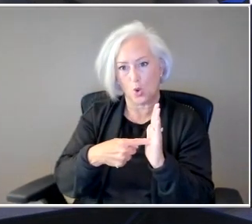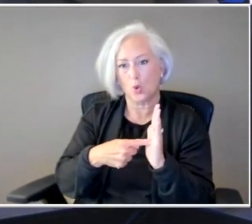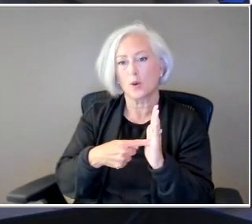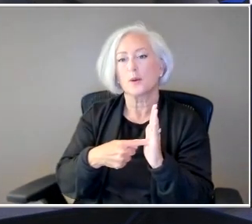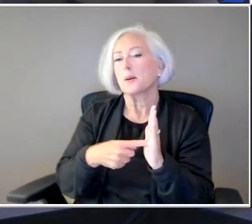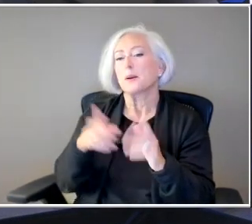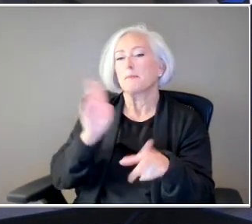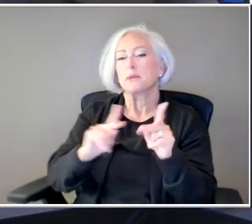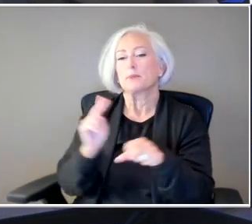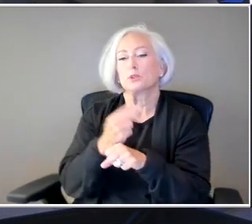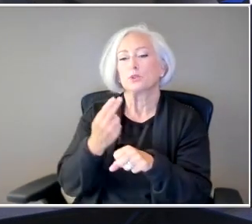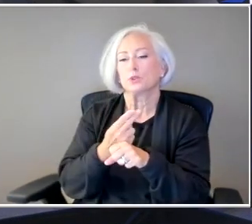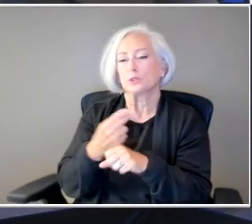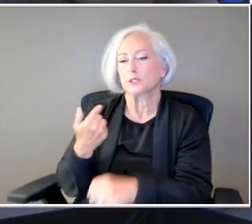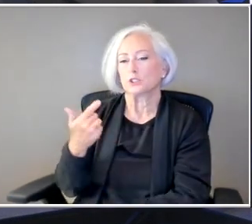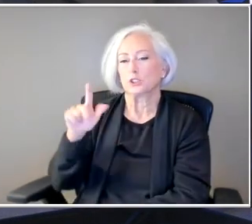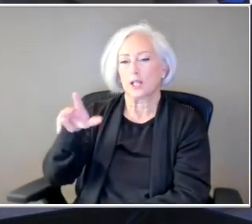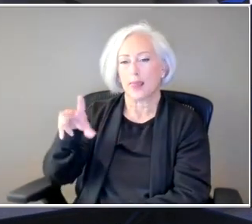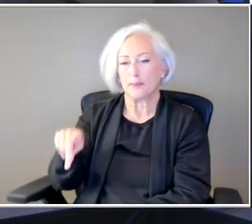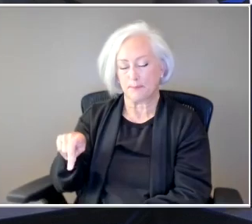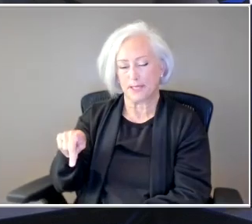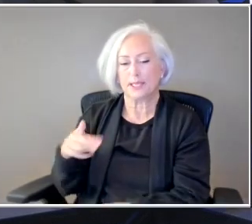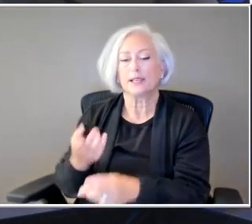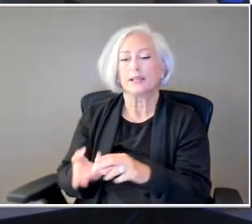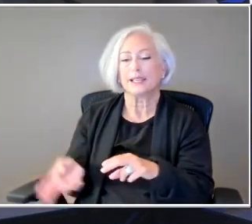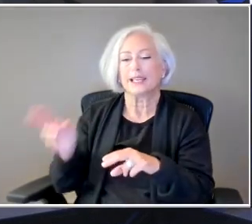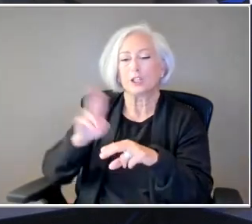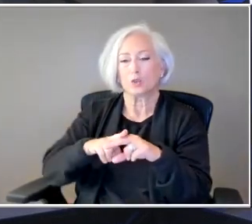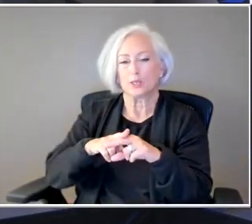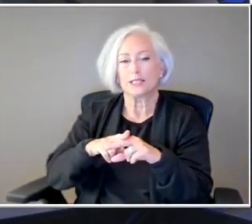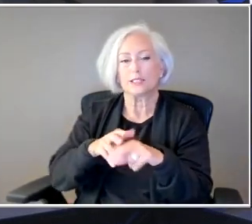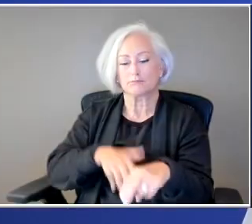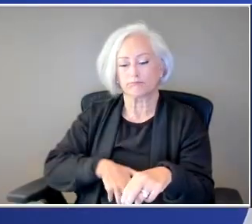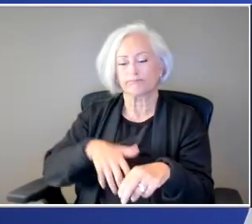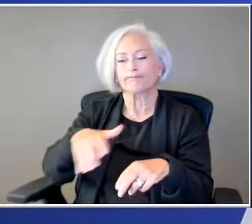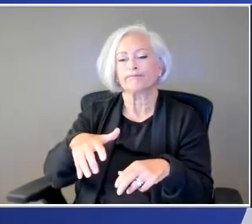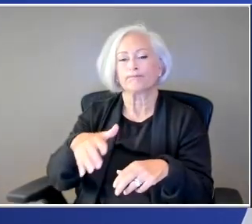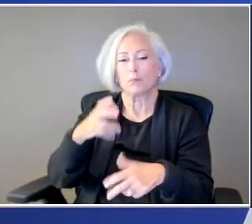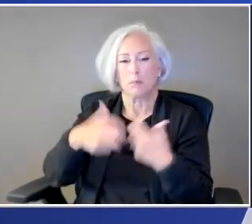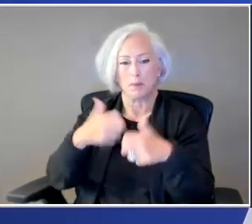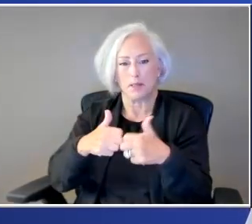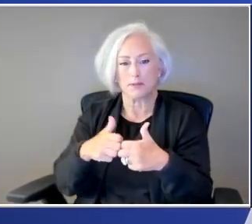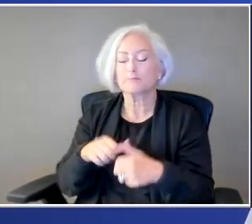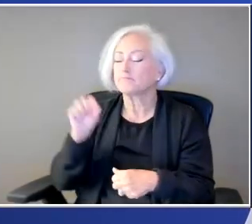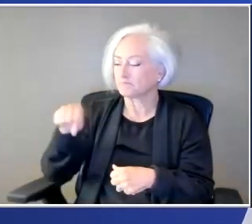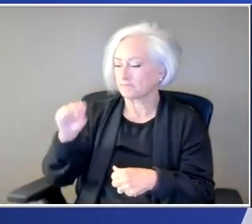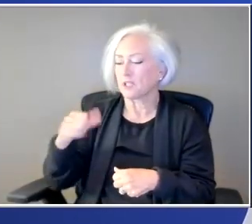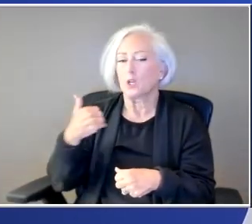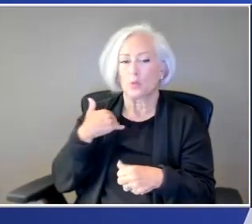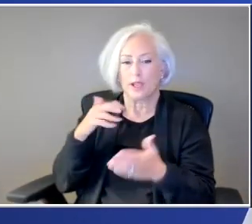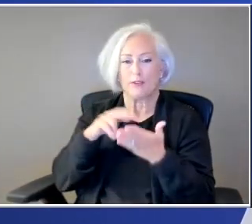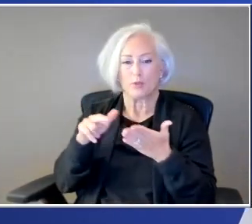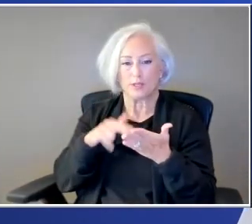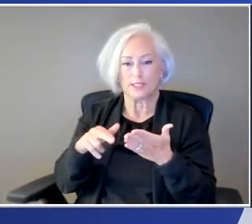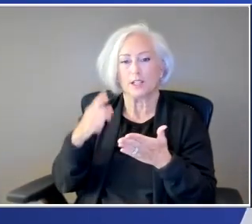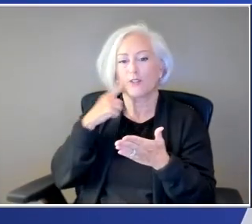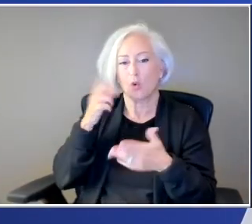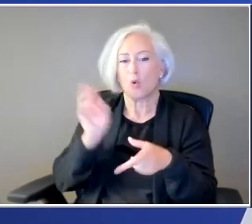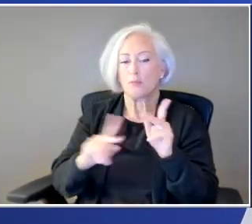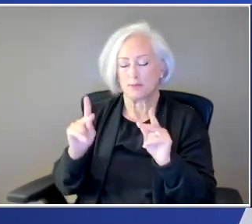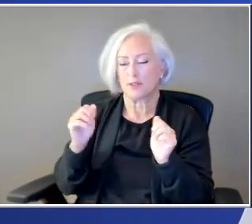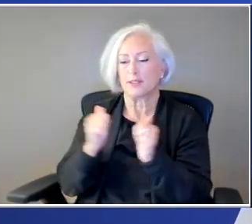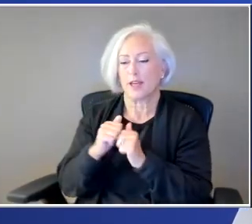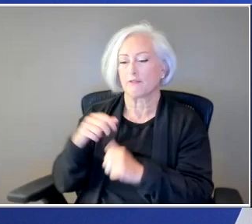Is there much research supporting this? So there is research supporting it in the specifically polycystic ovarian population in